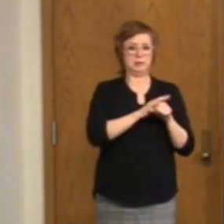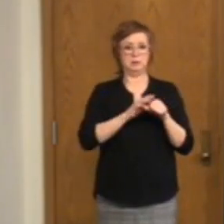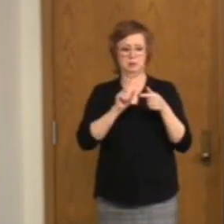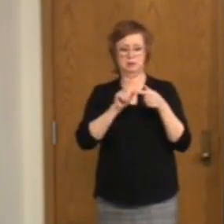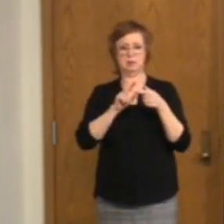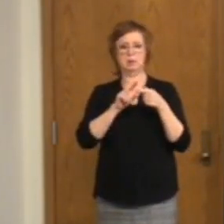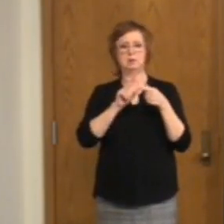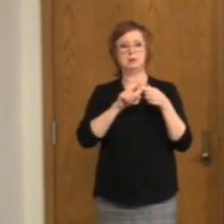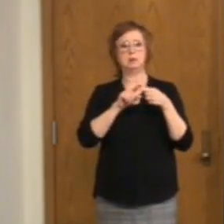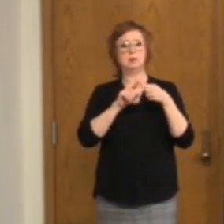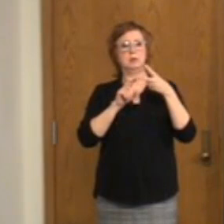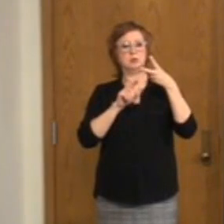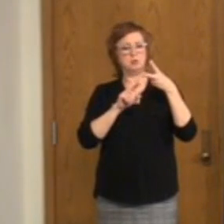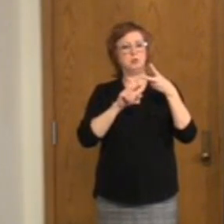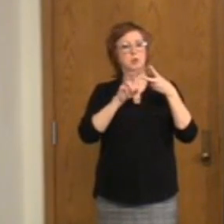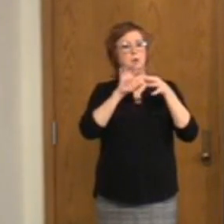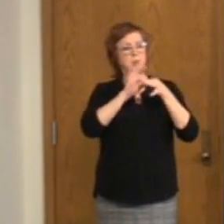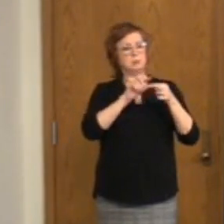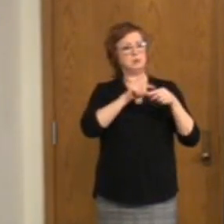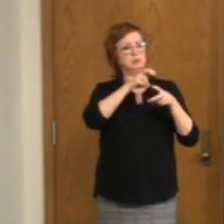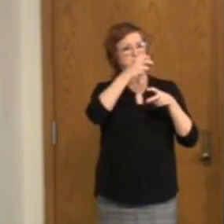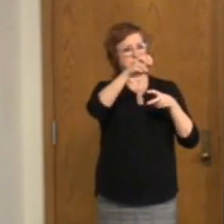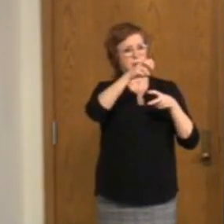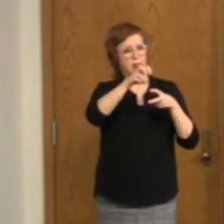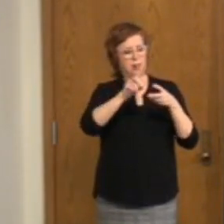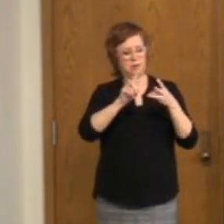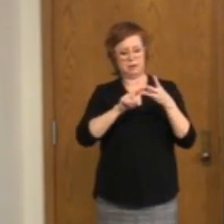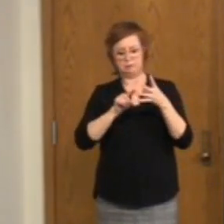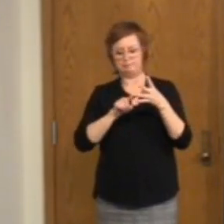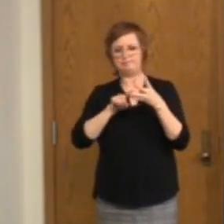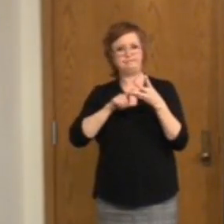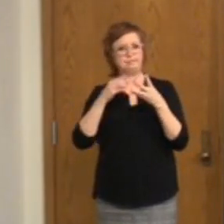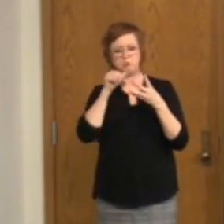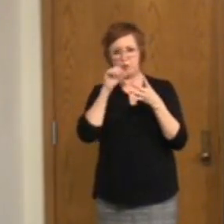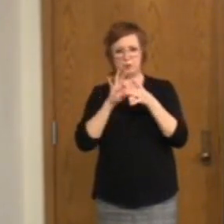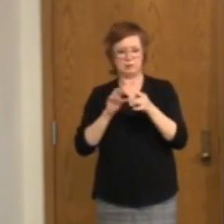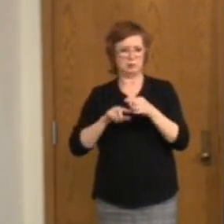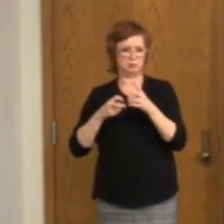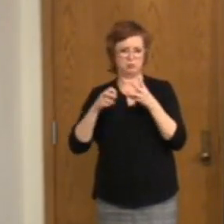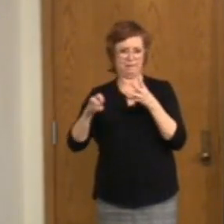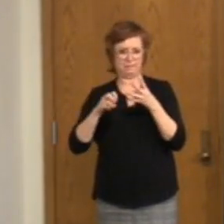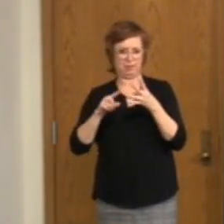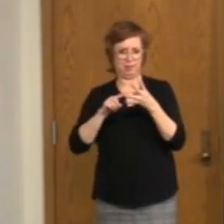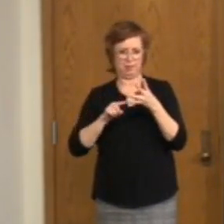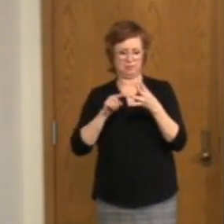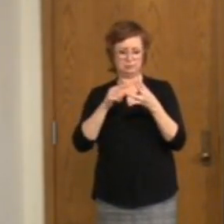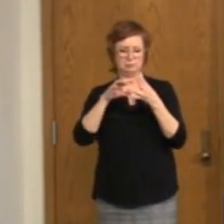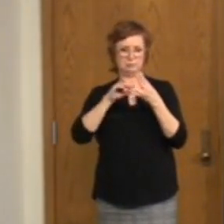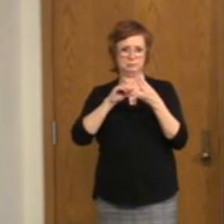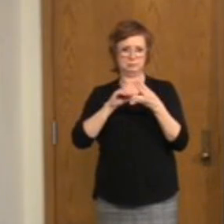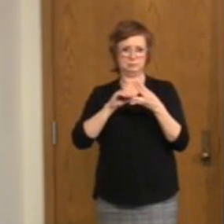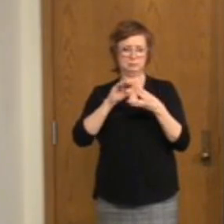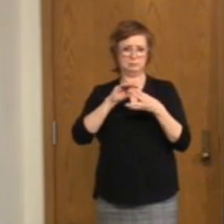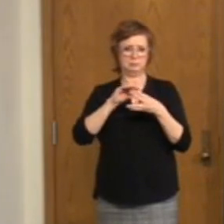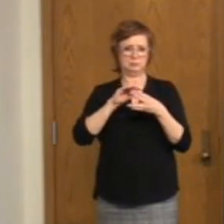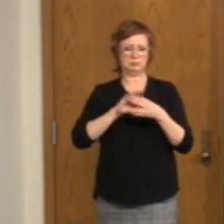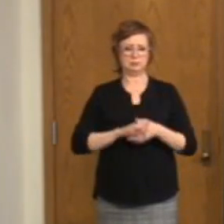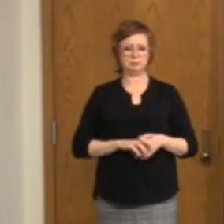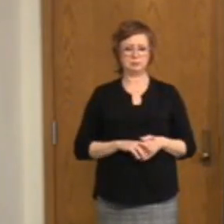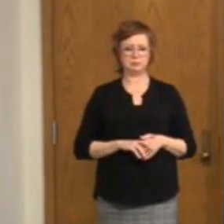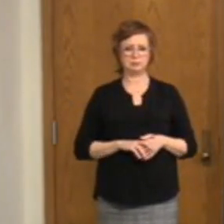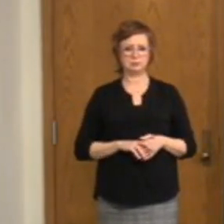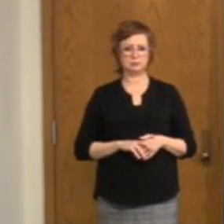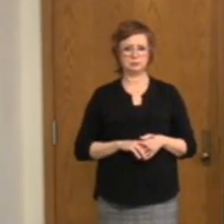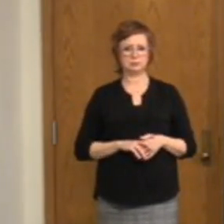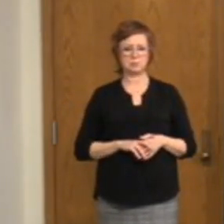samples, primarily those related to travel, related to outbreaks, or in people younger than 50 who were hospitalized. Now,